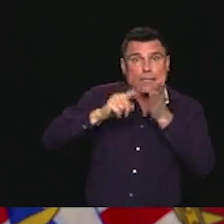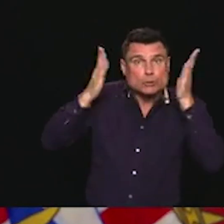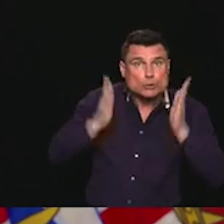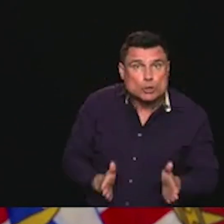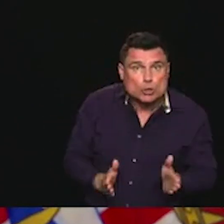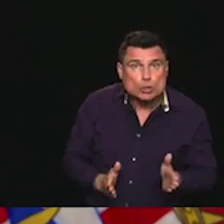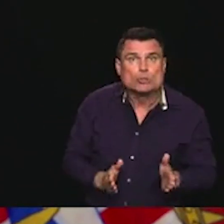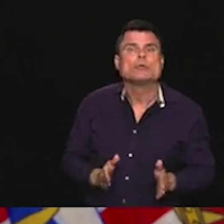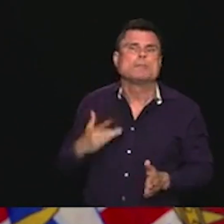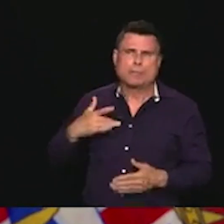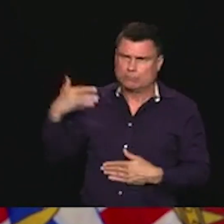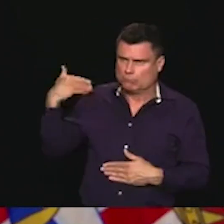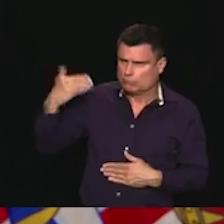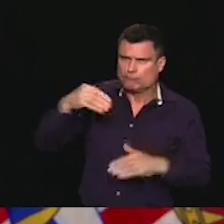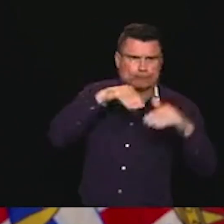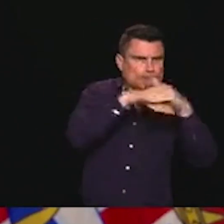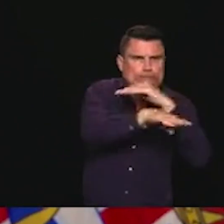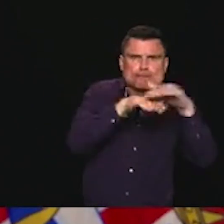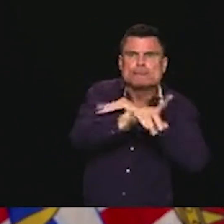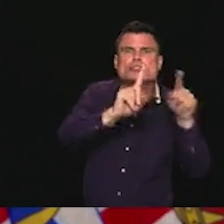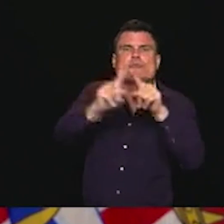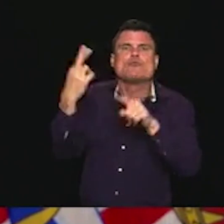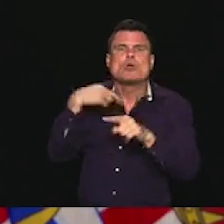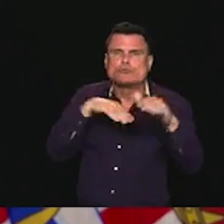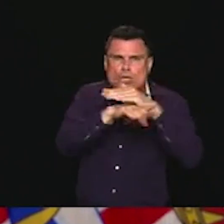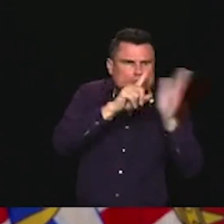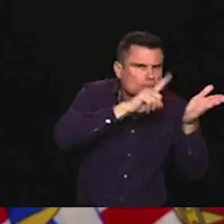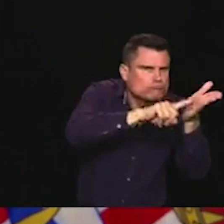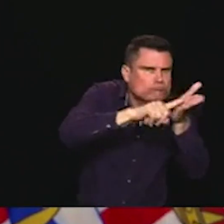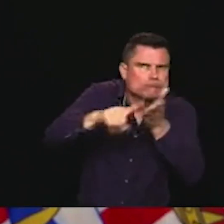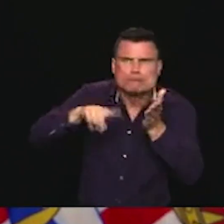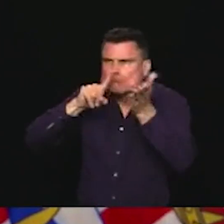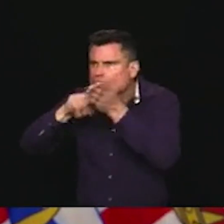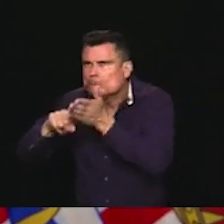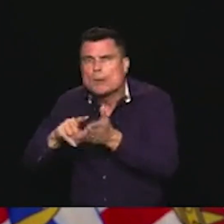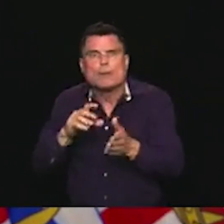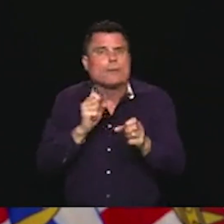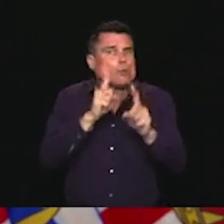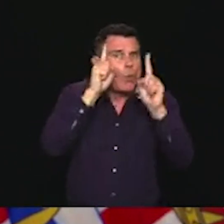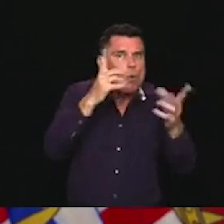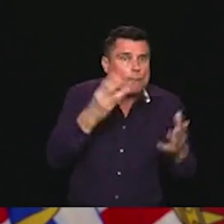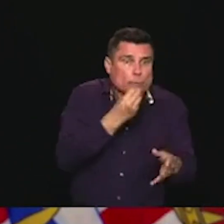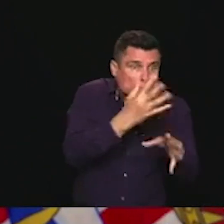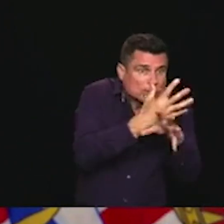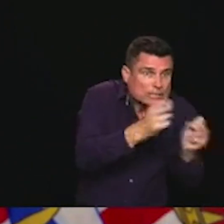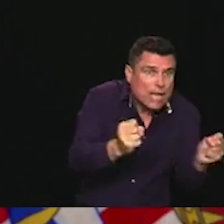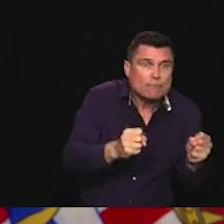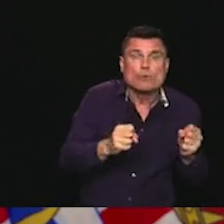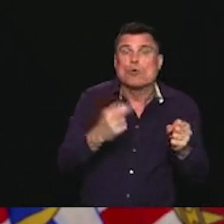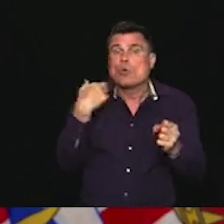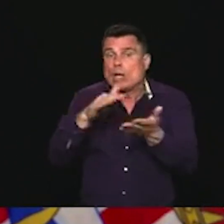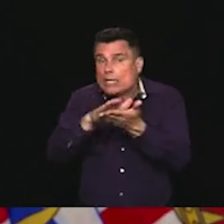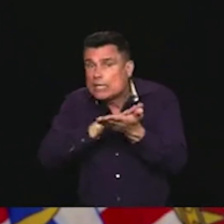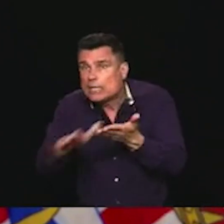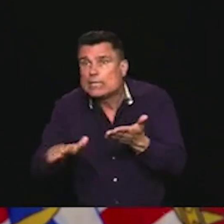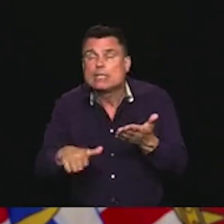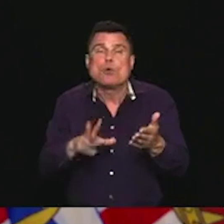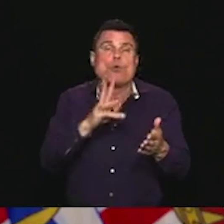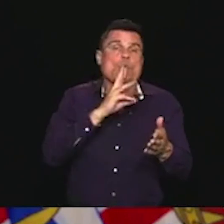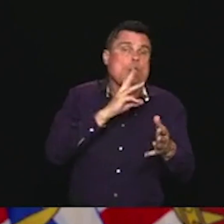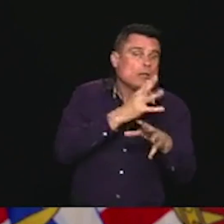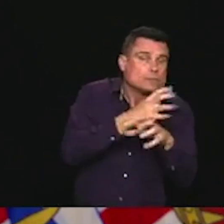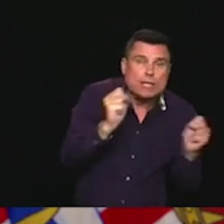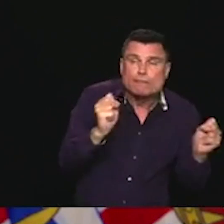ensure that food is safe. We do inspections of food processing plants, of all kinds of water systems,